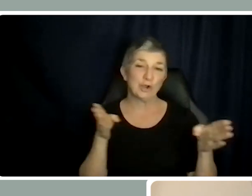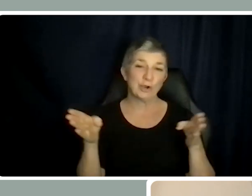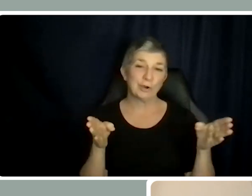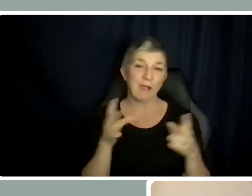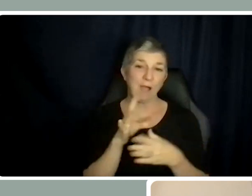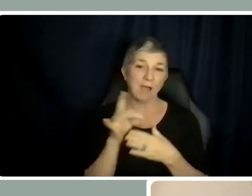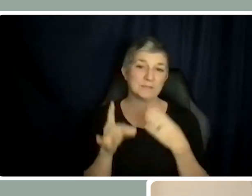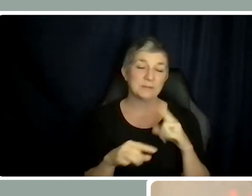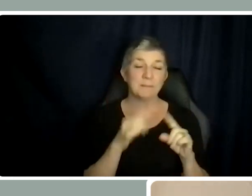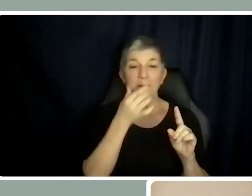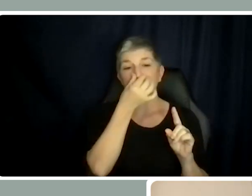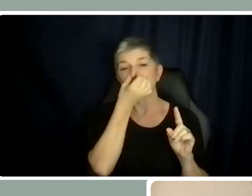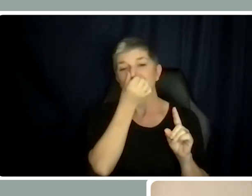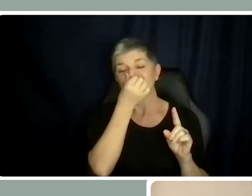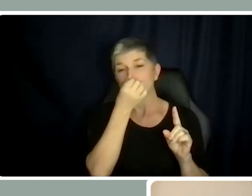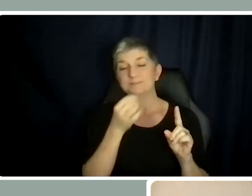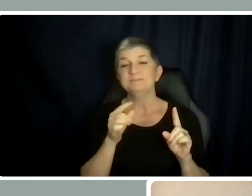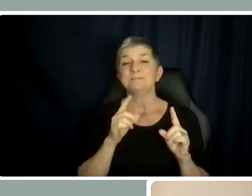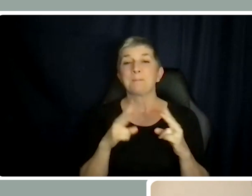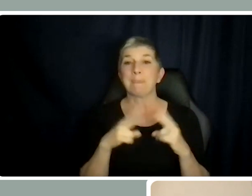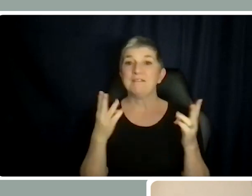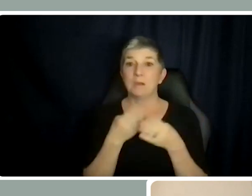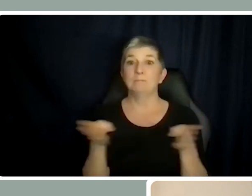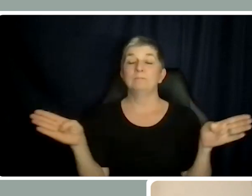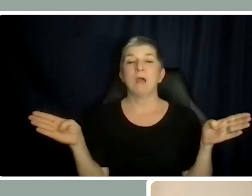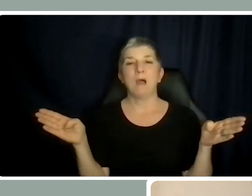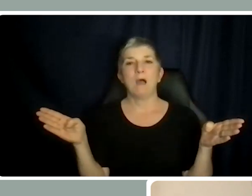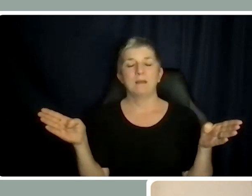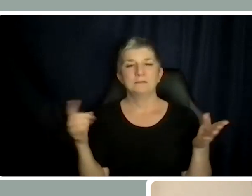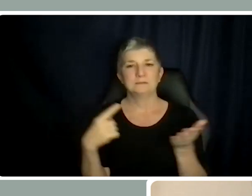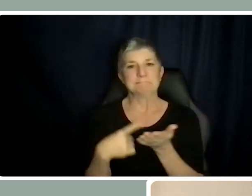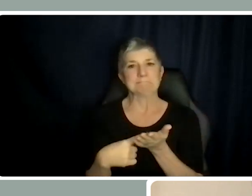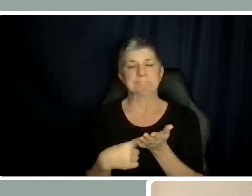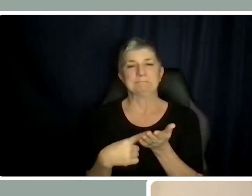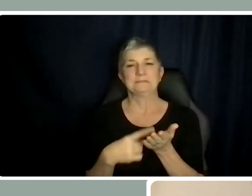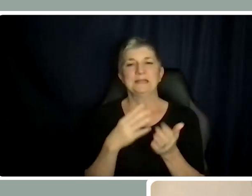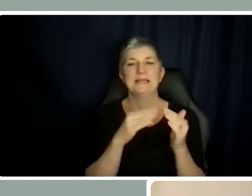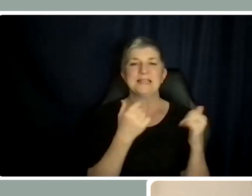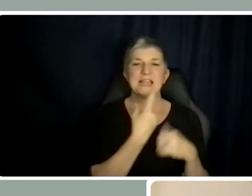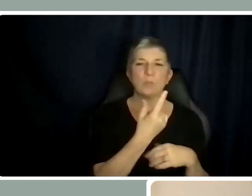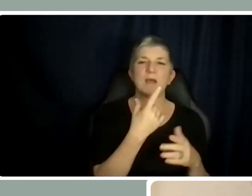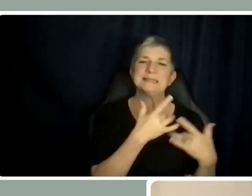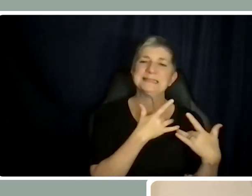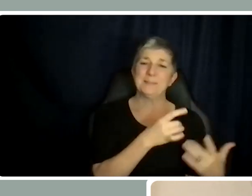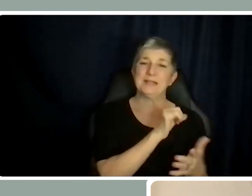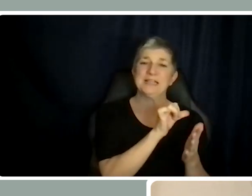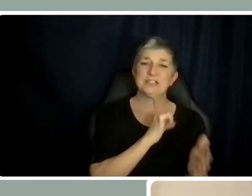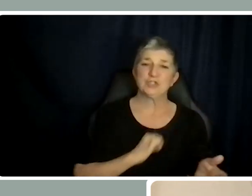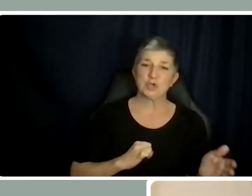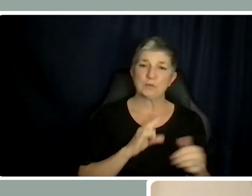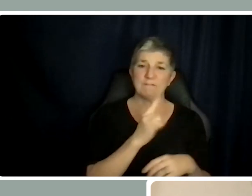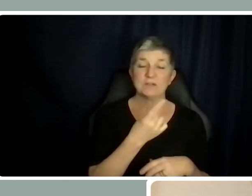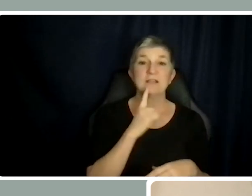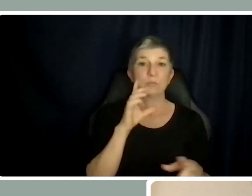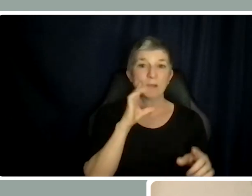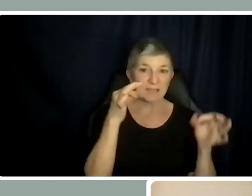But in very broad guidelines, stage 1 will typically go to surgery first, especially if we're really convinced it's stage